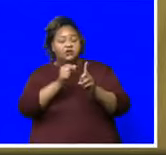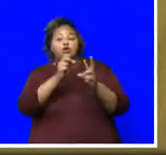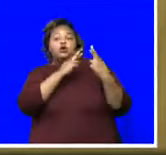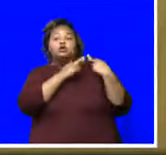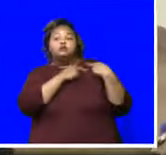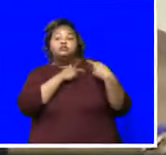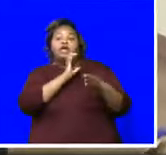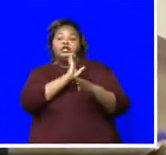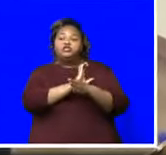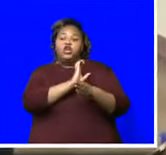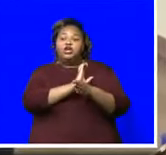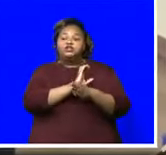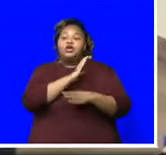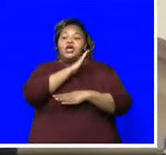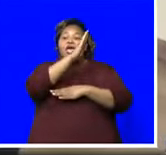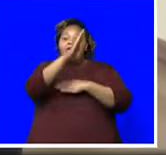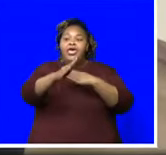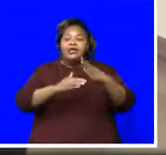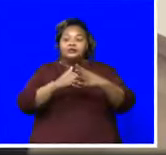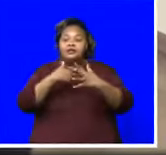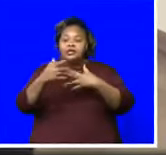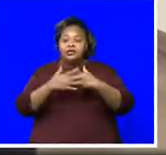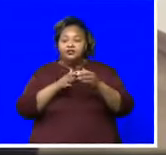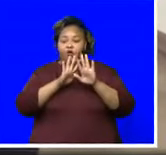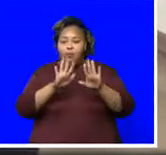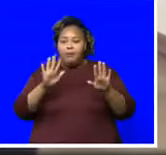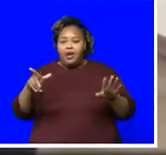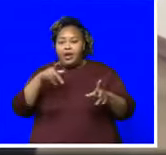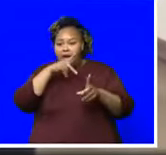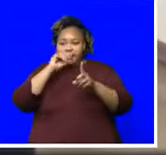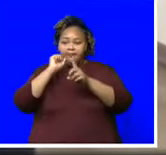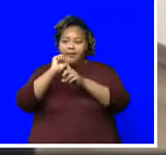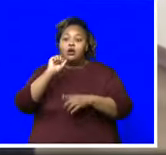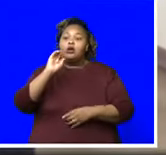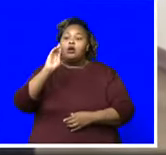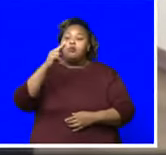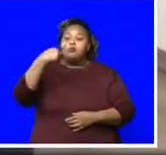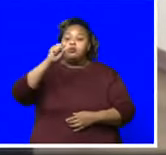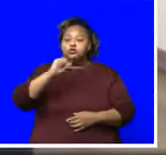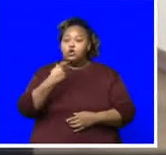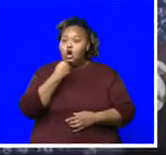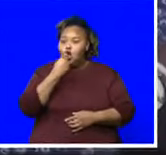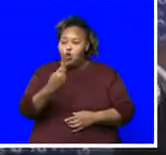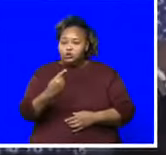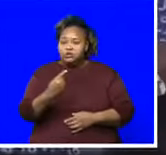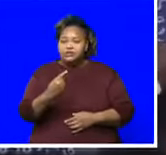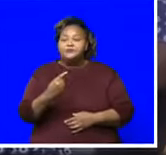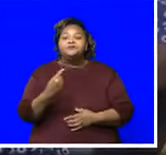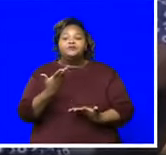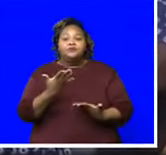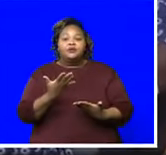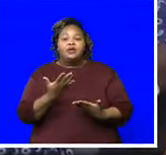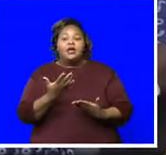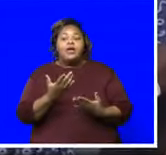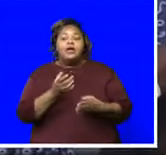Kambala Bush uthi menye intimisebenzi yete kuvakasha leto kwentiwa ngumsamo we Old Stone Church.